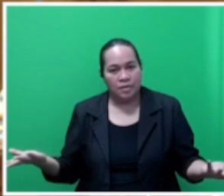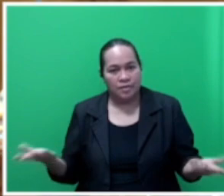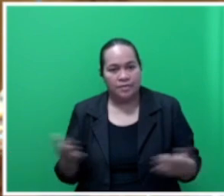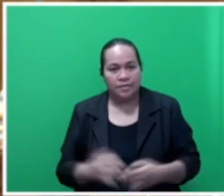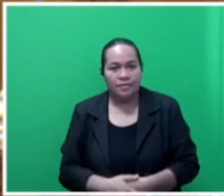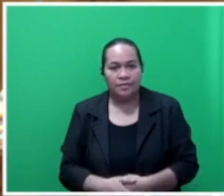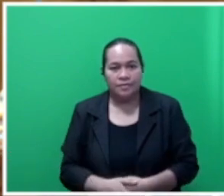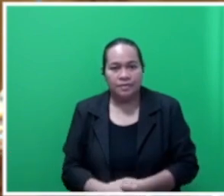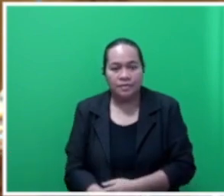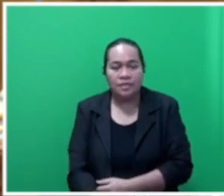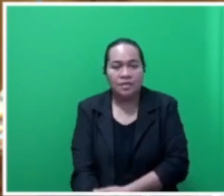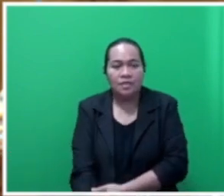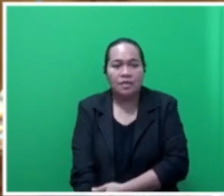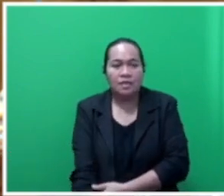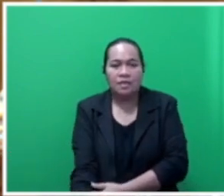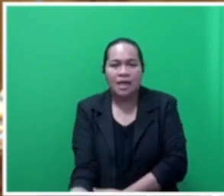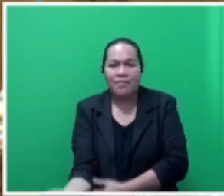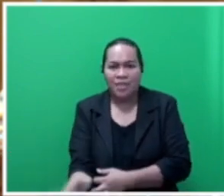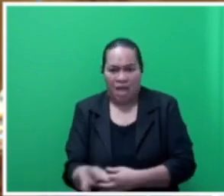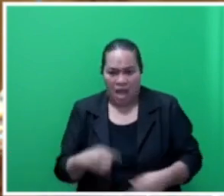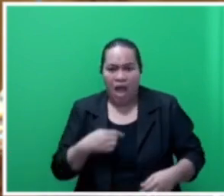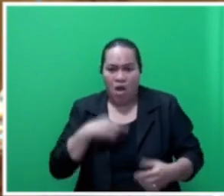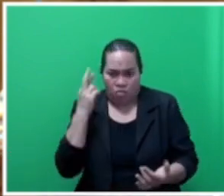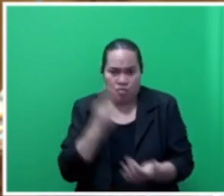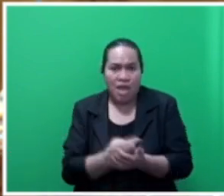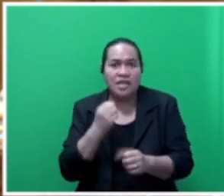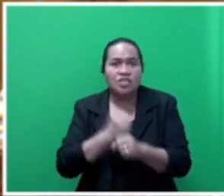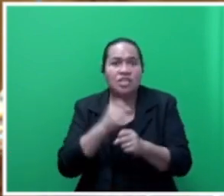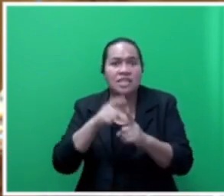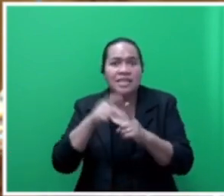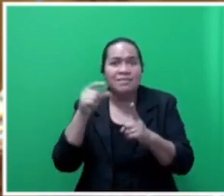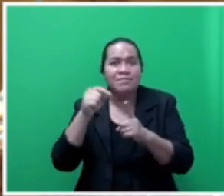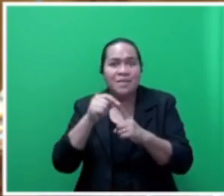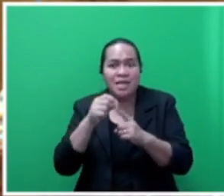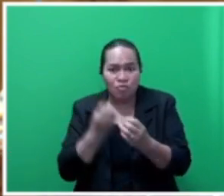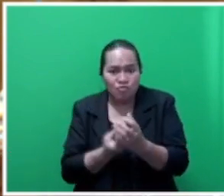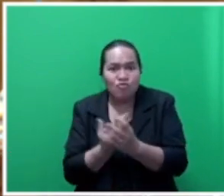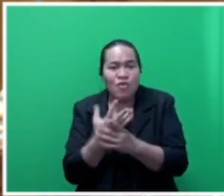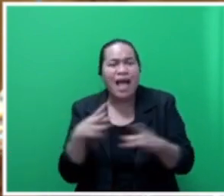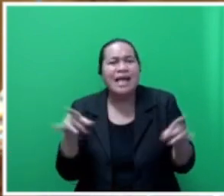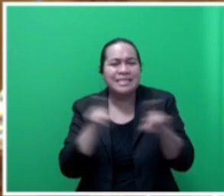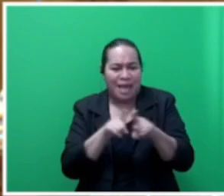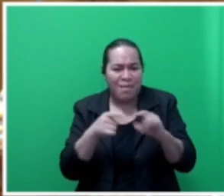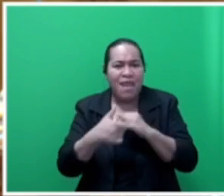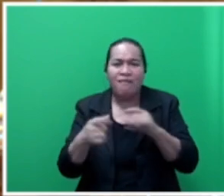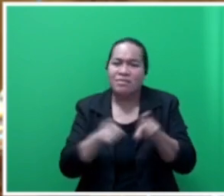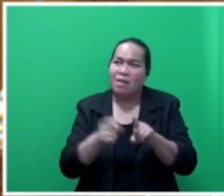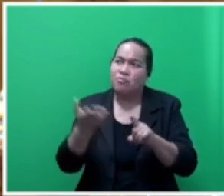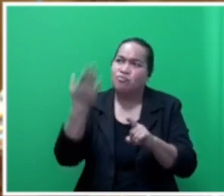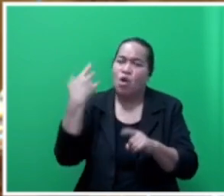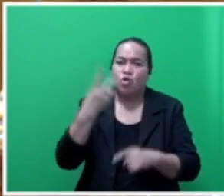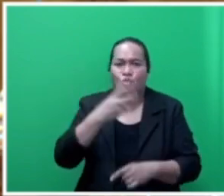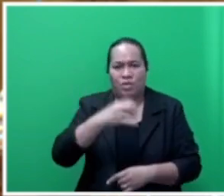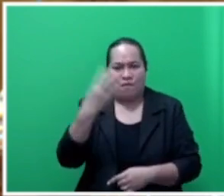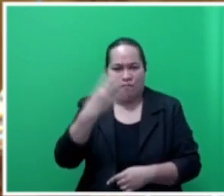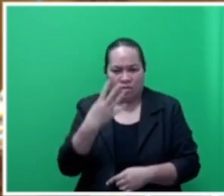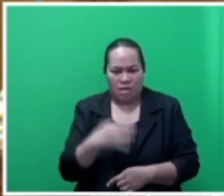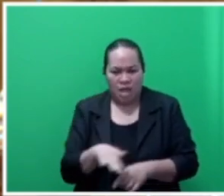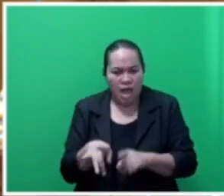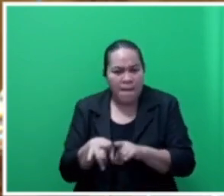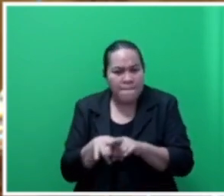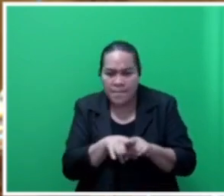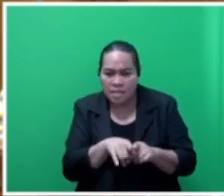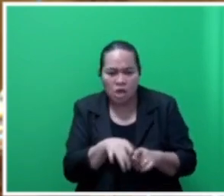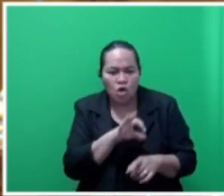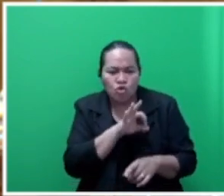Sir, our real GDP growth is the same level as we had in 2014. Therefore, very little or no progress has been made